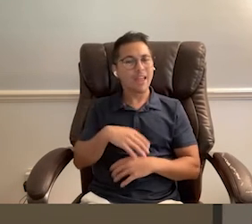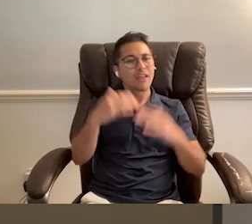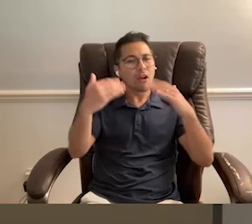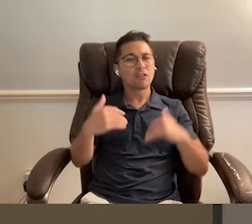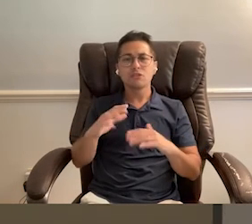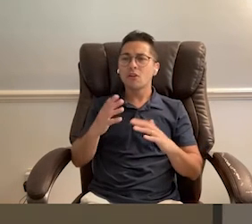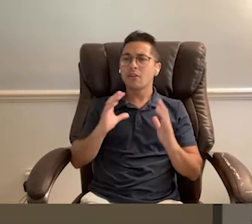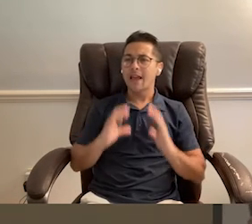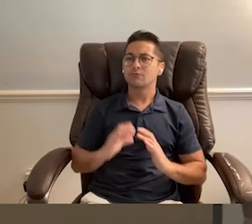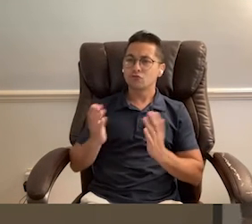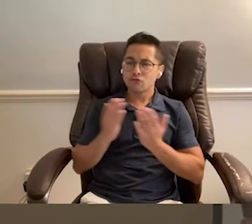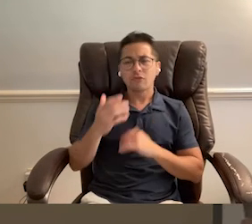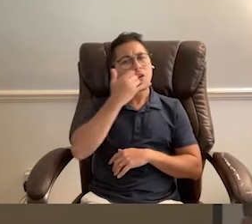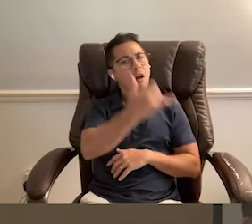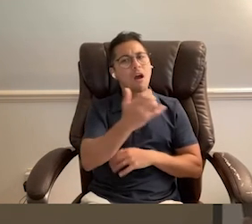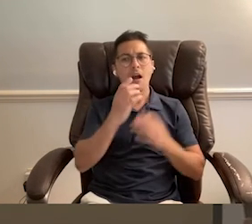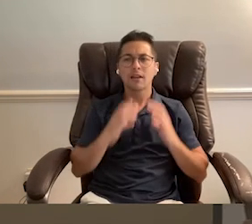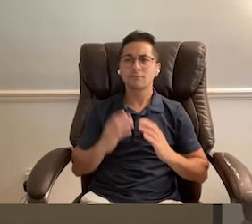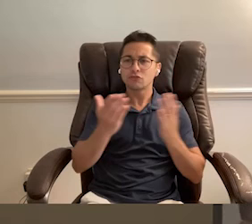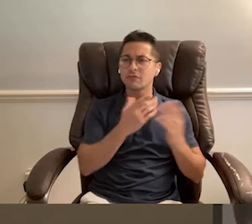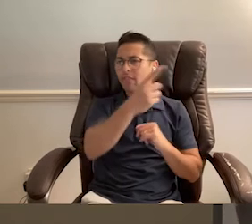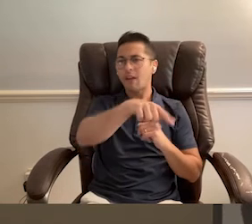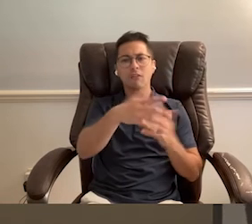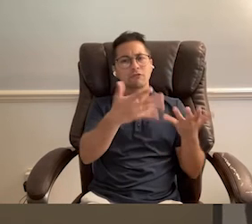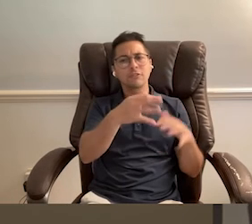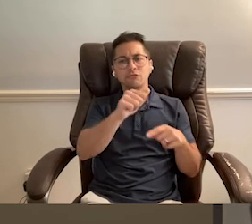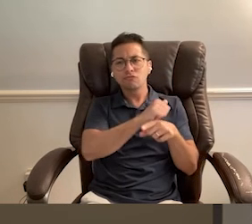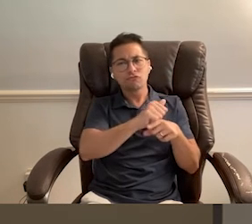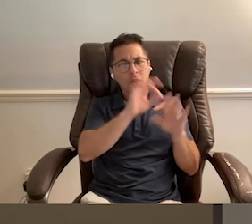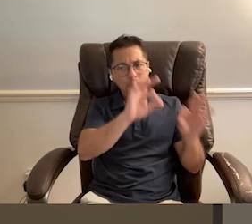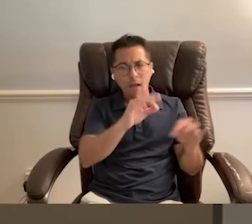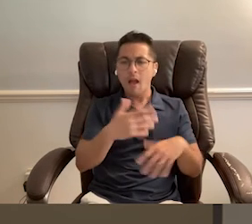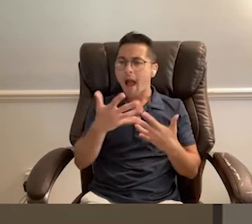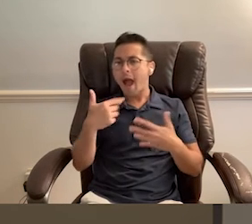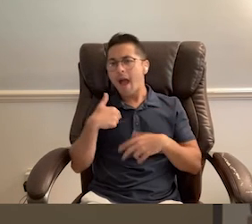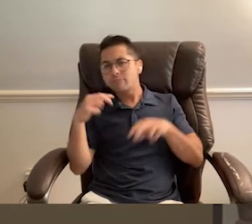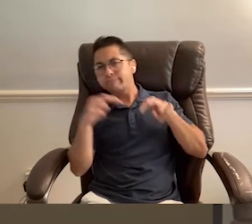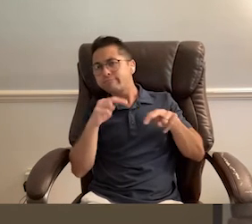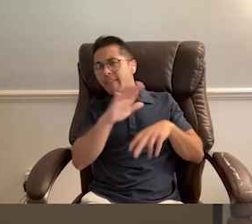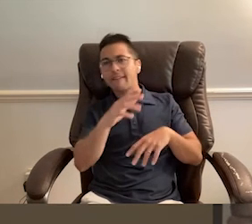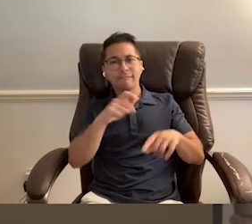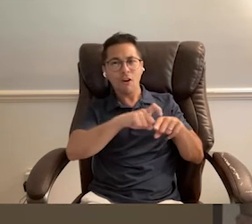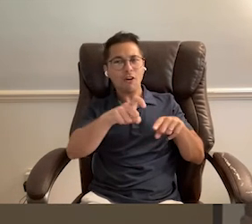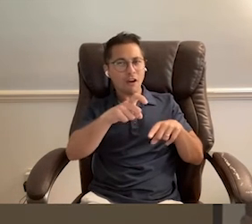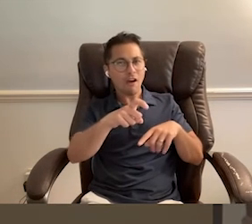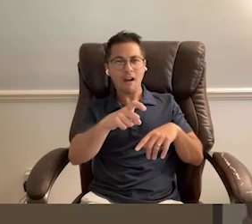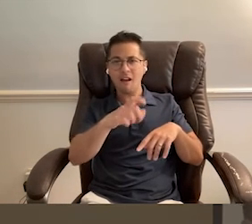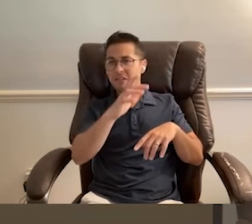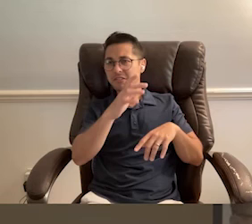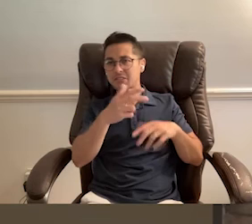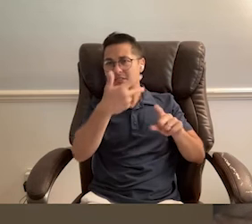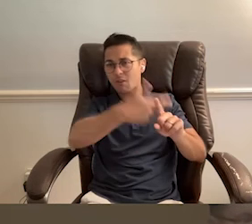call customer service. They're trained well. I monitor their phone calls on a quarterly basis, and they're doing a pretty good job.